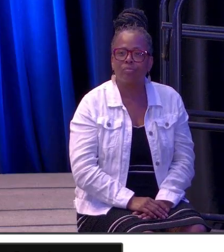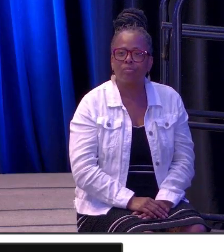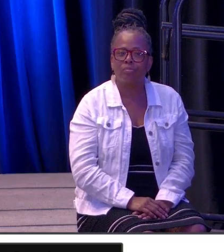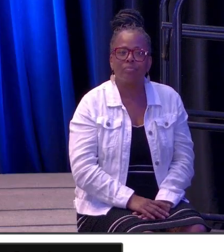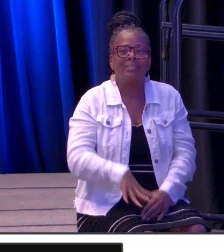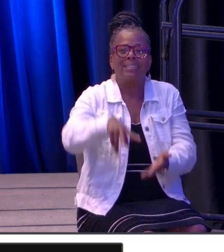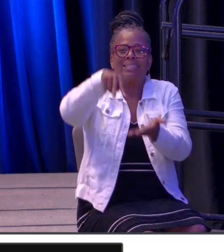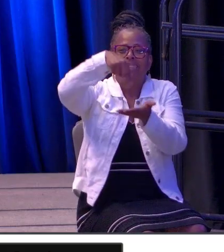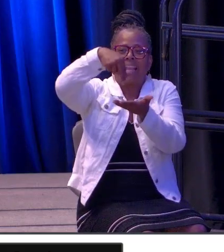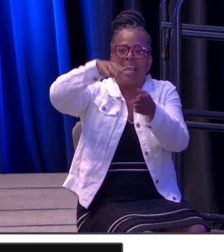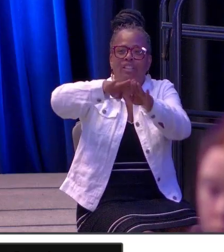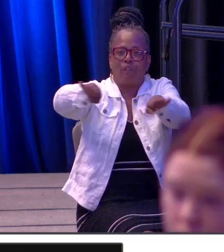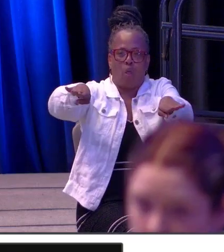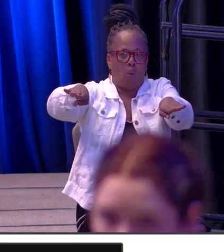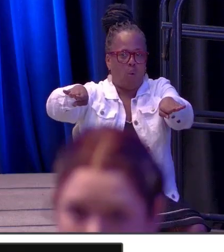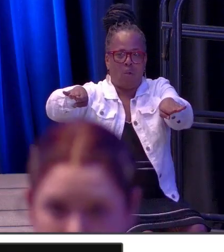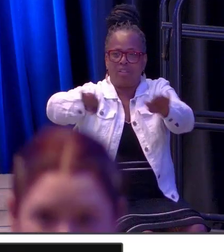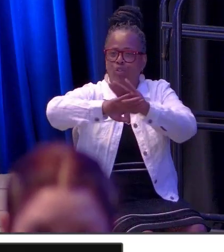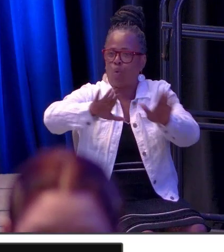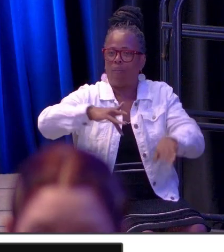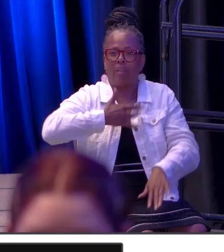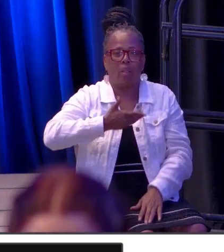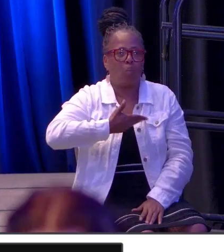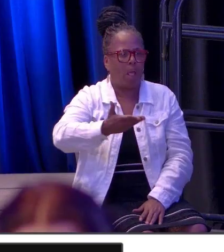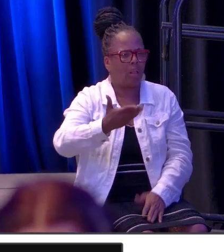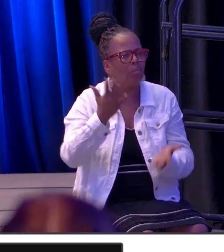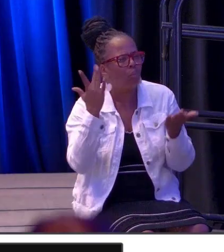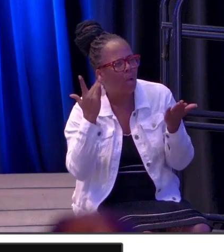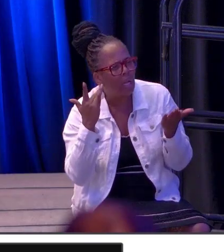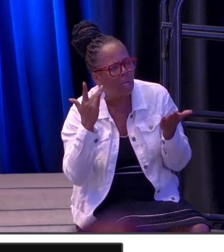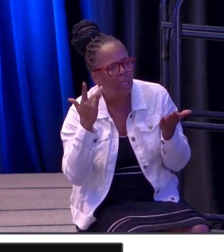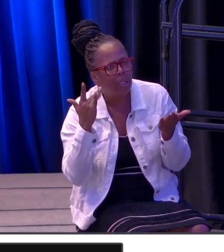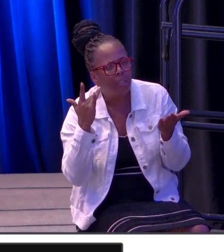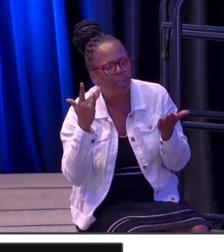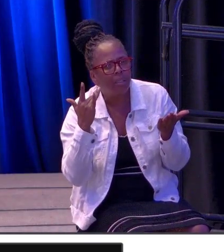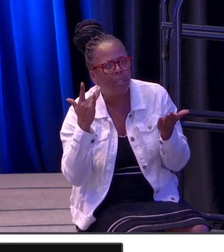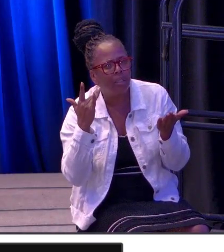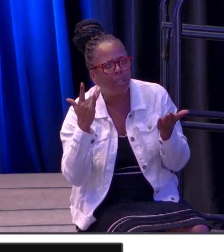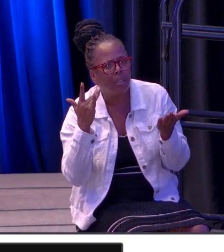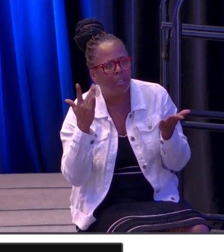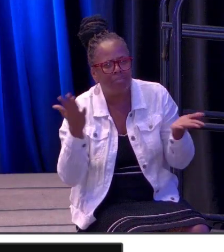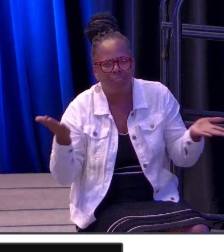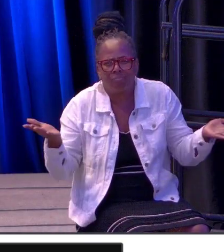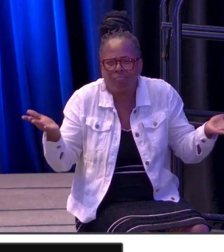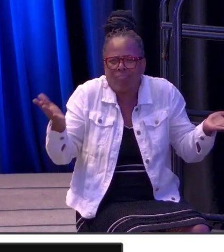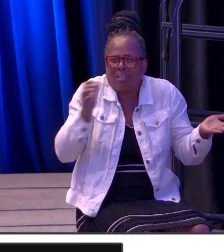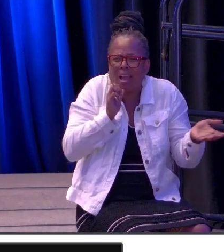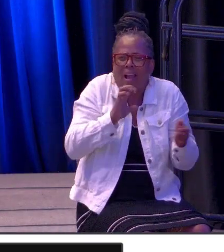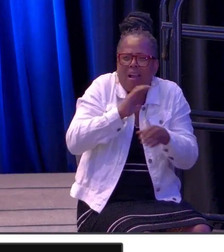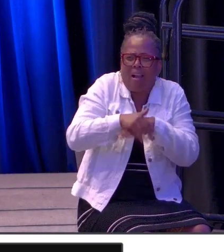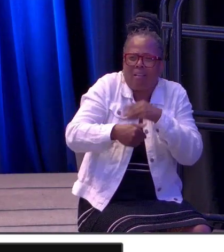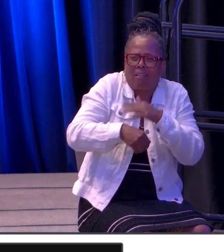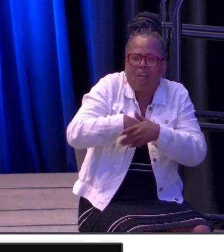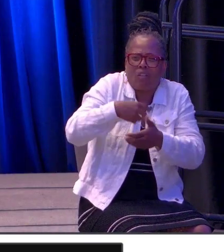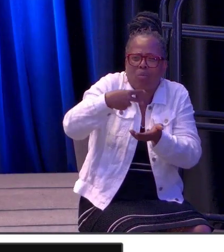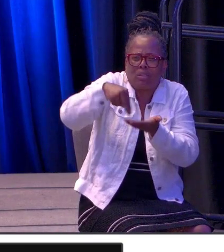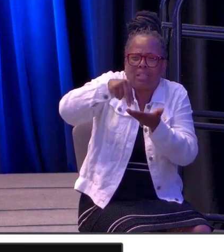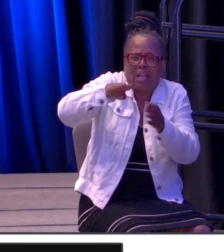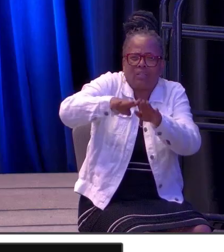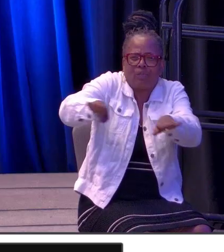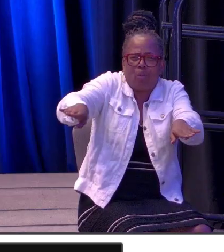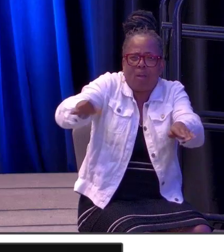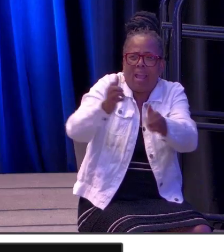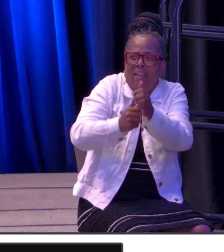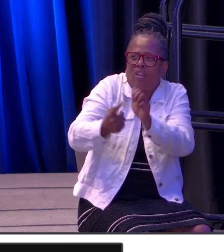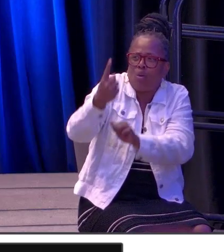Dance floor. Can you tell us why? I don't know. It's just a little uncomfortable, especially because I'm at like